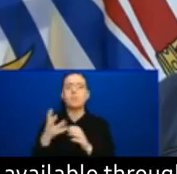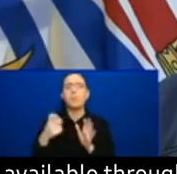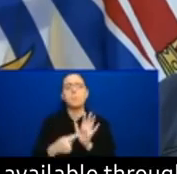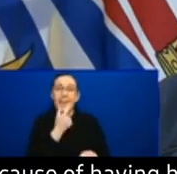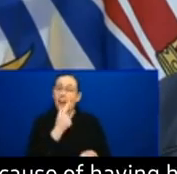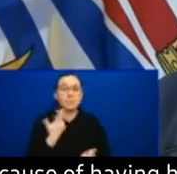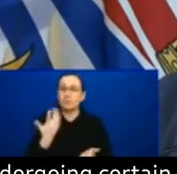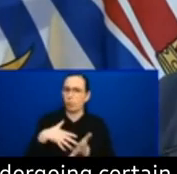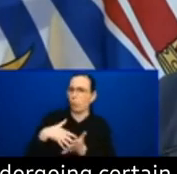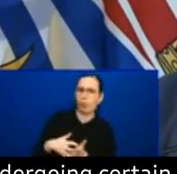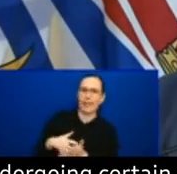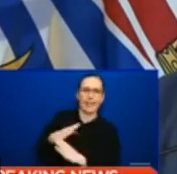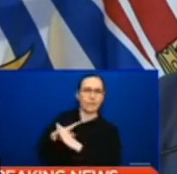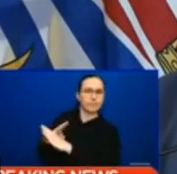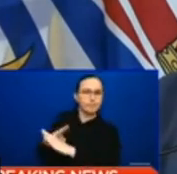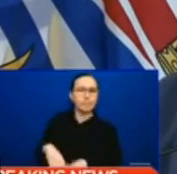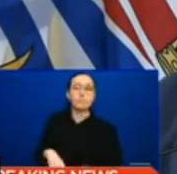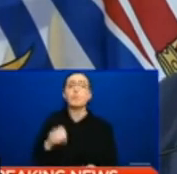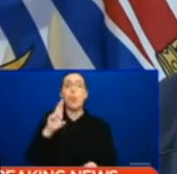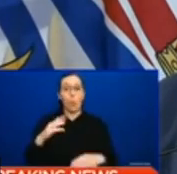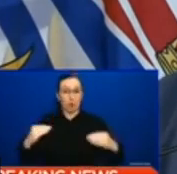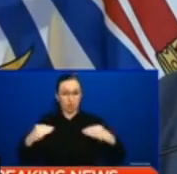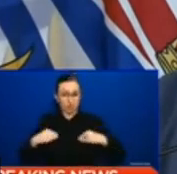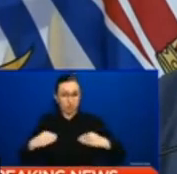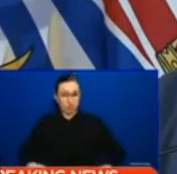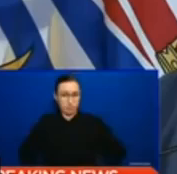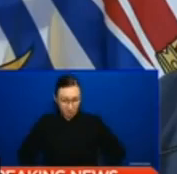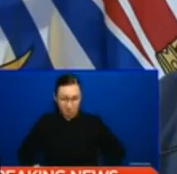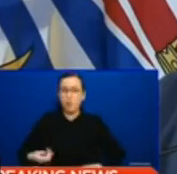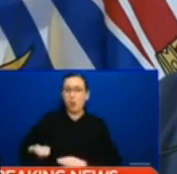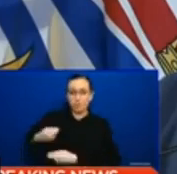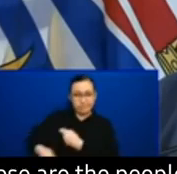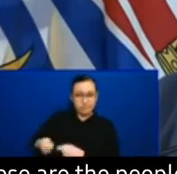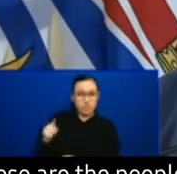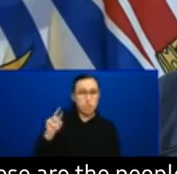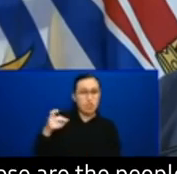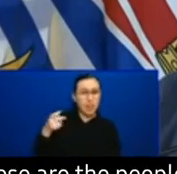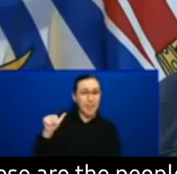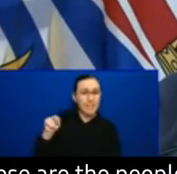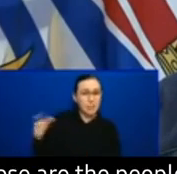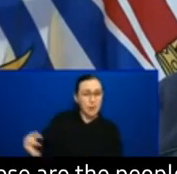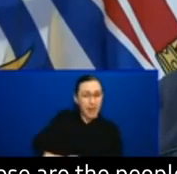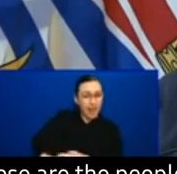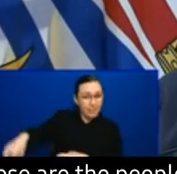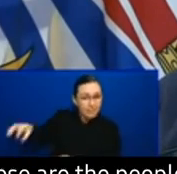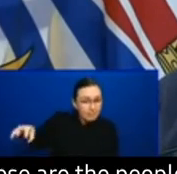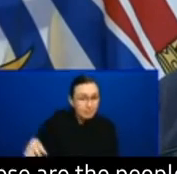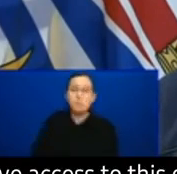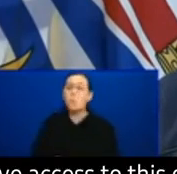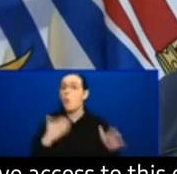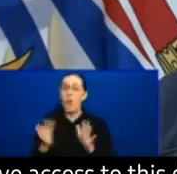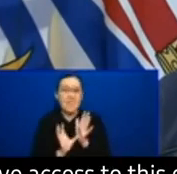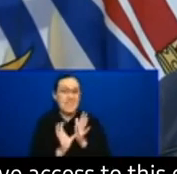disease teams. So those are the people who will now have access to this drug. The